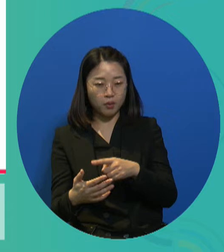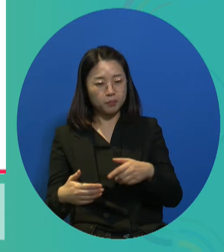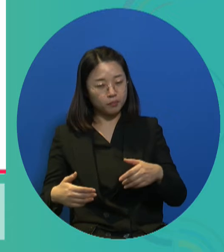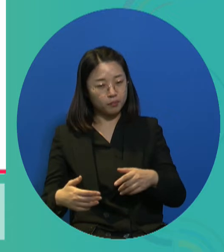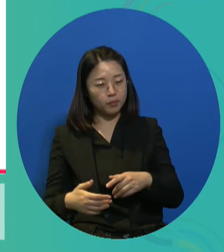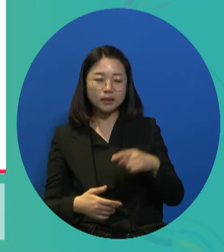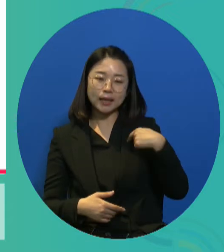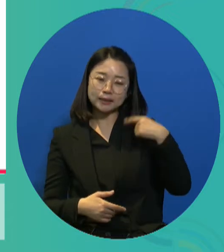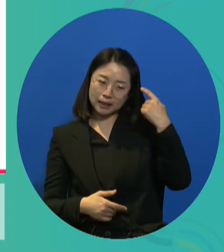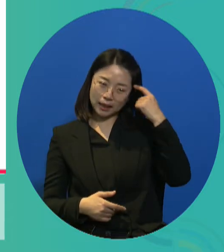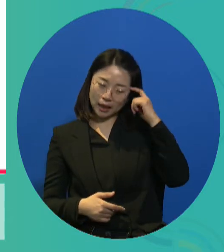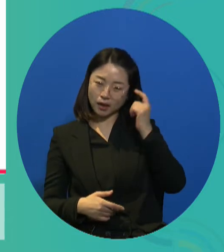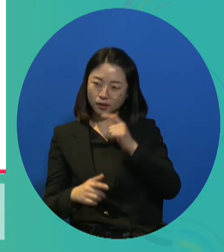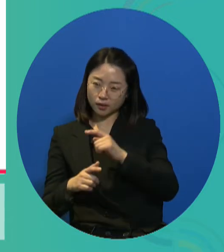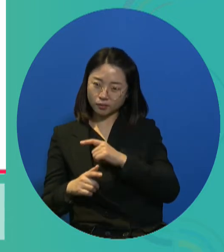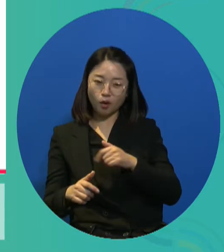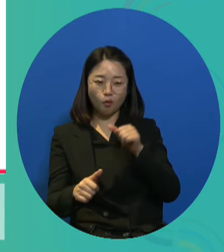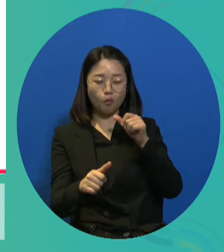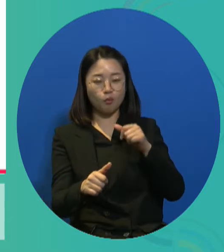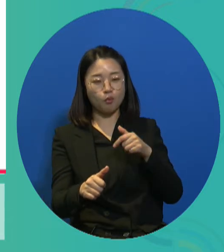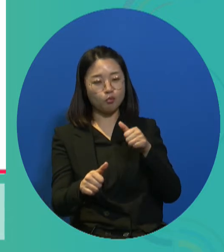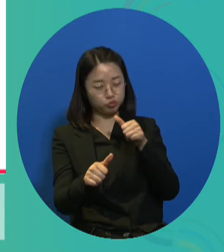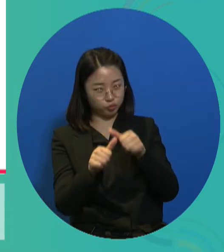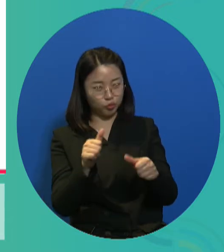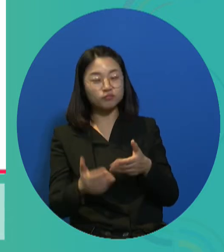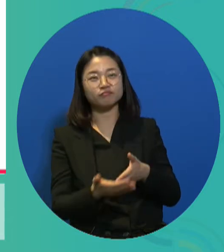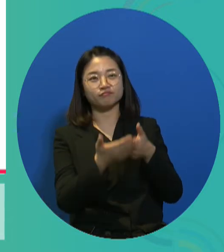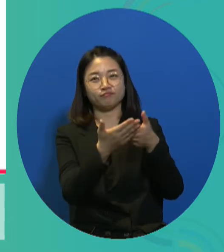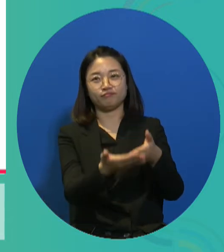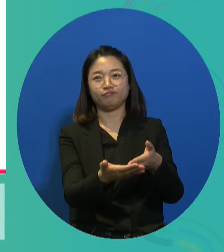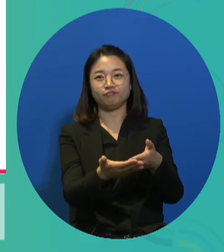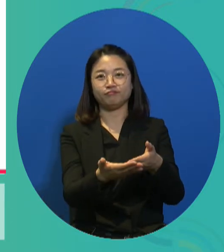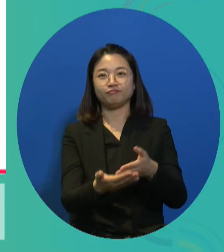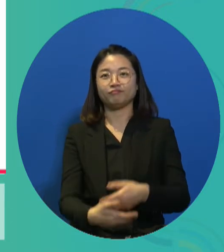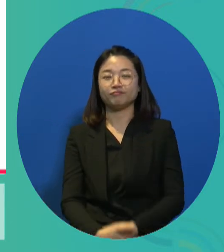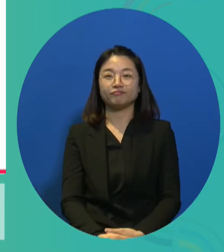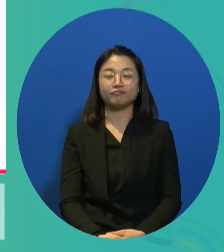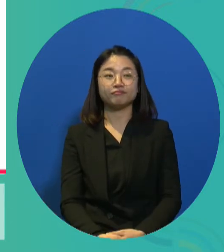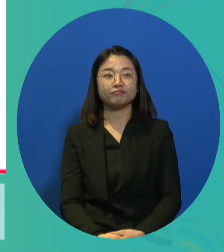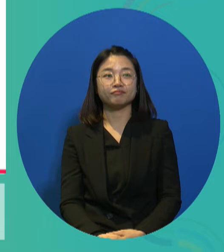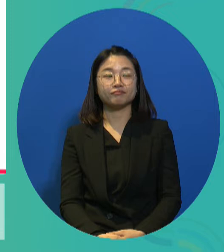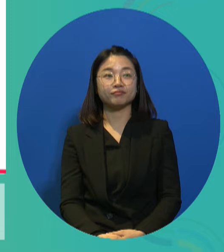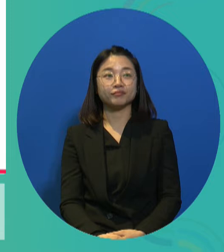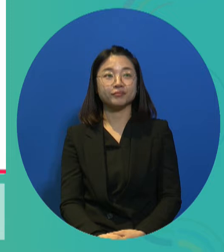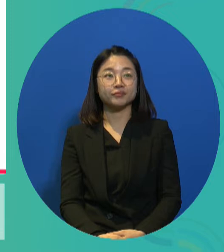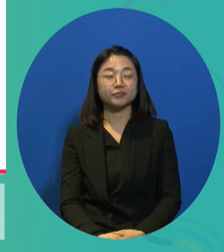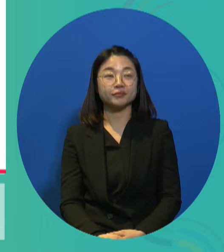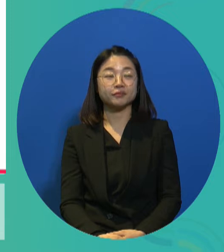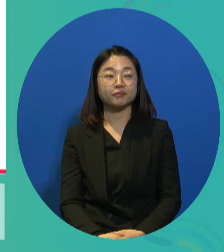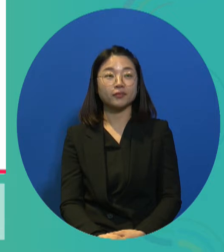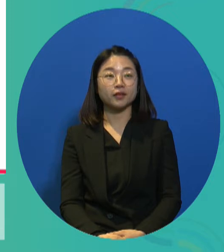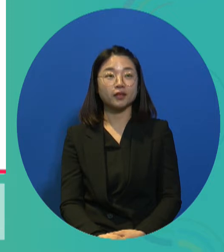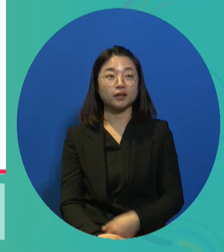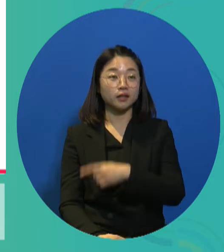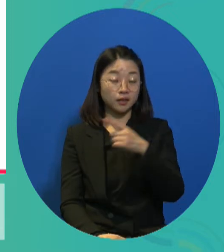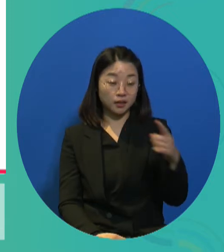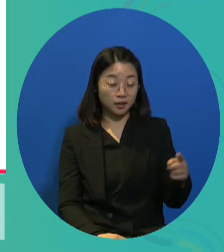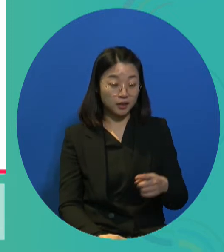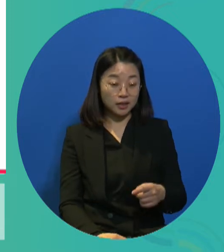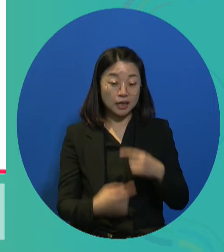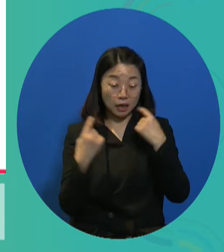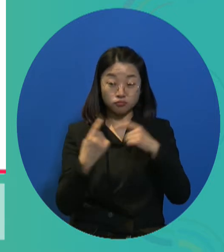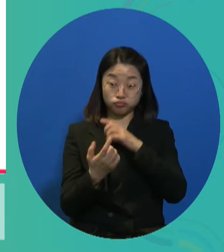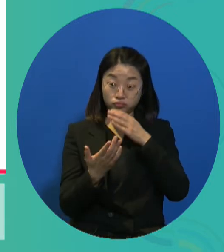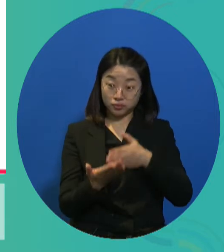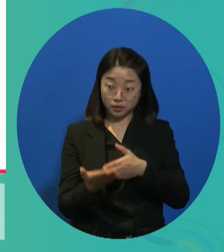form. And there are views and recommendations that can come from the committee, which do not have any